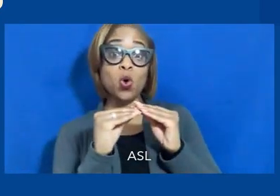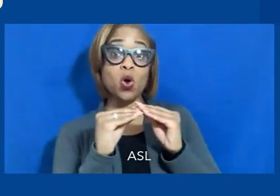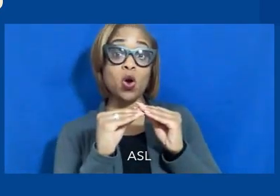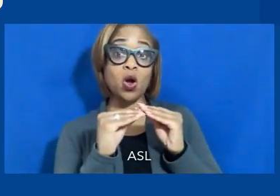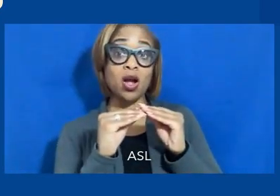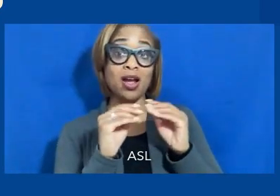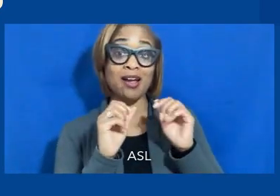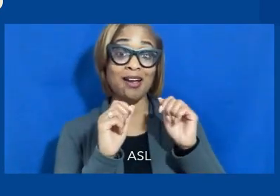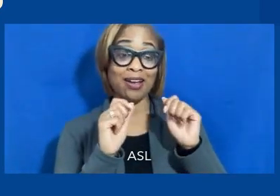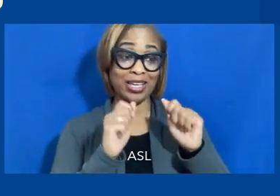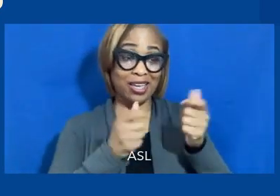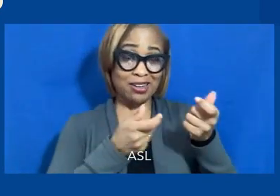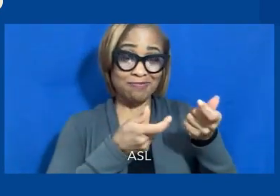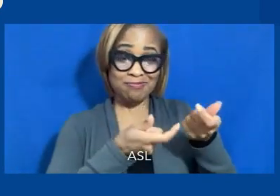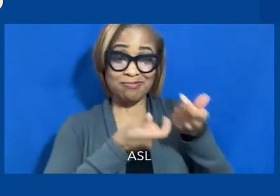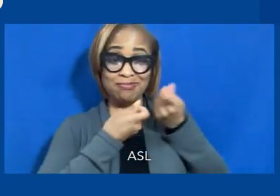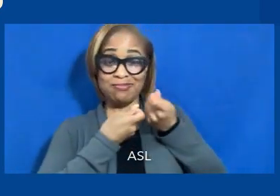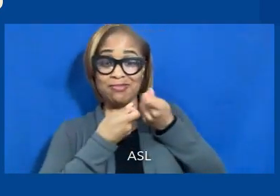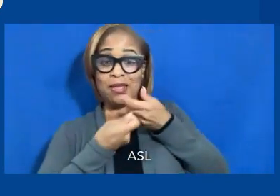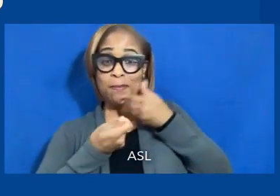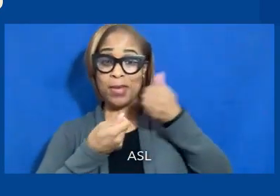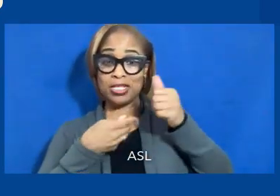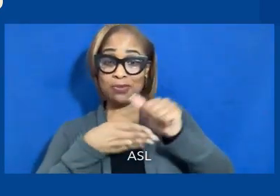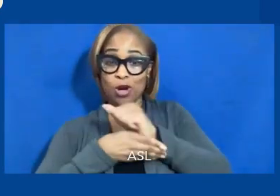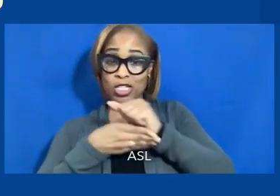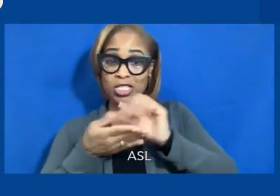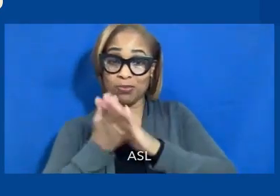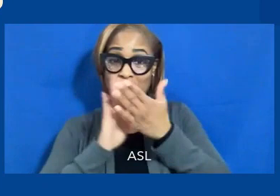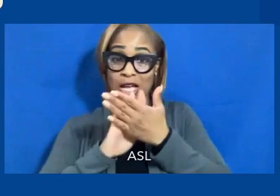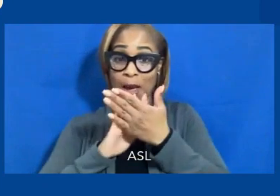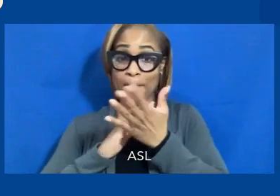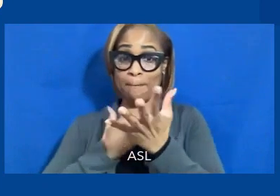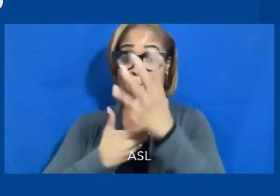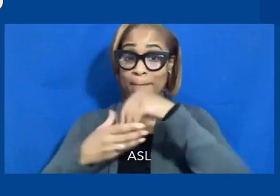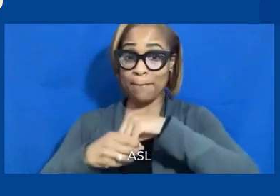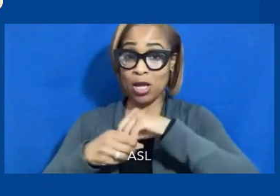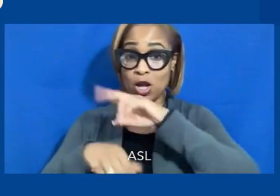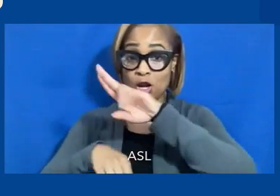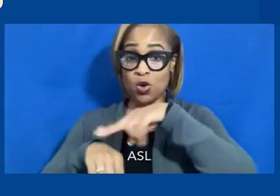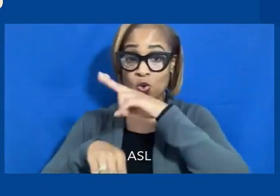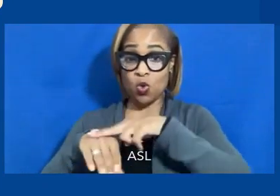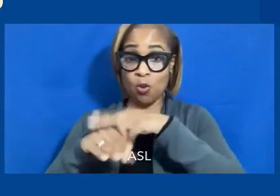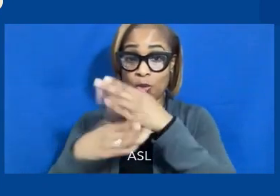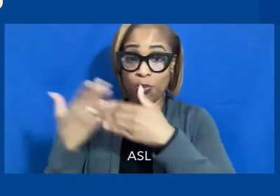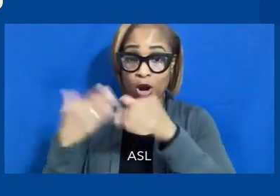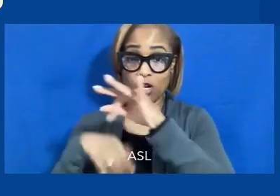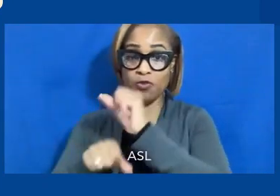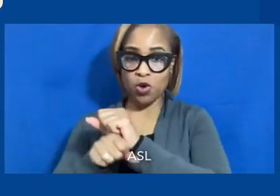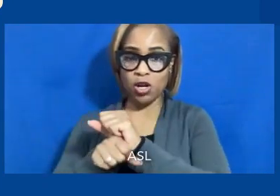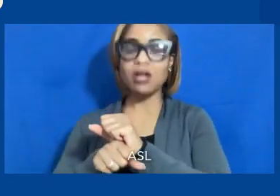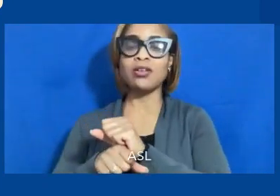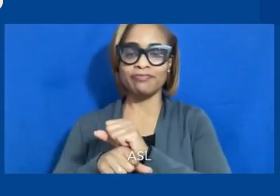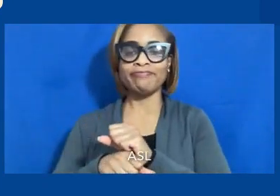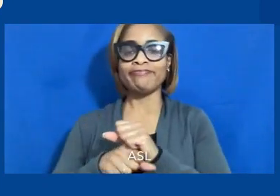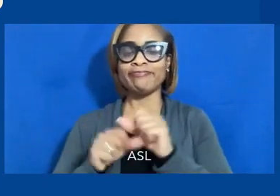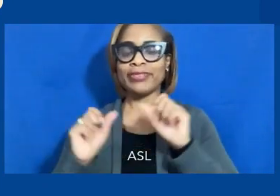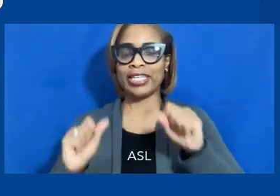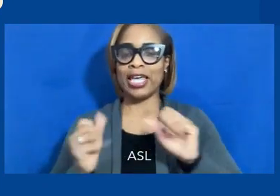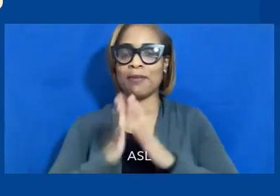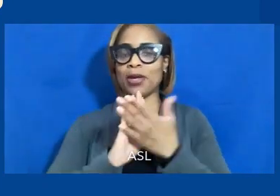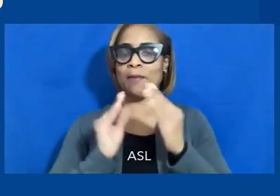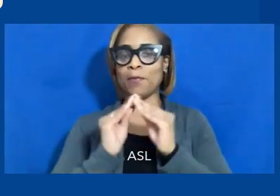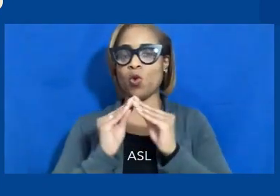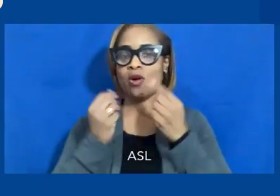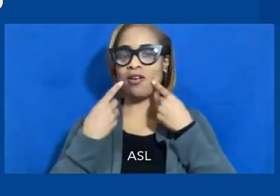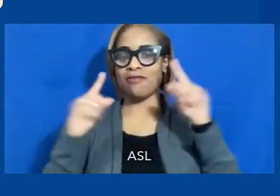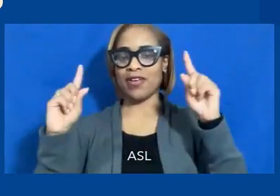best practices into and normalize them and make them part of our work, the more we're going to be able to be more effective at our jobs. Like I ended